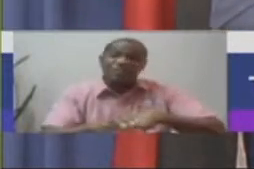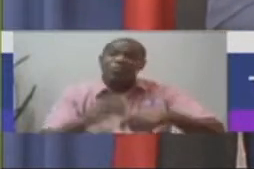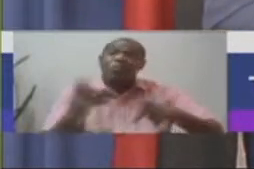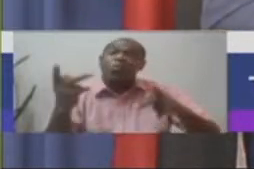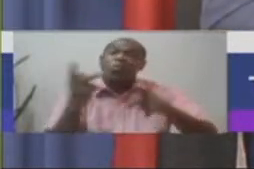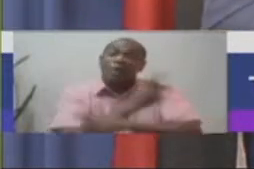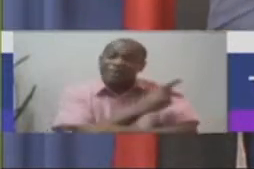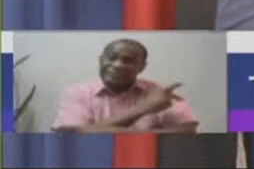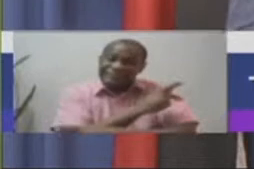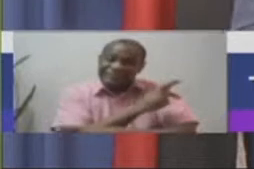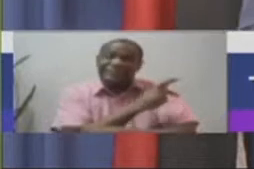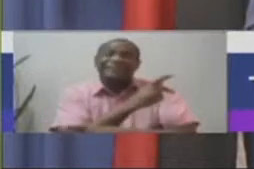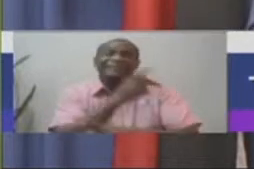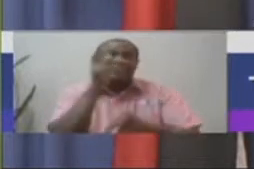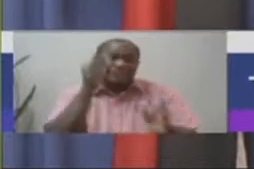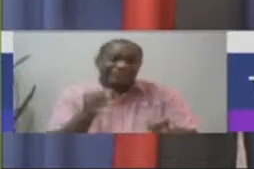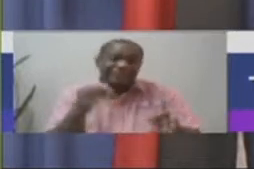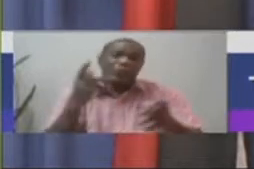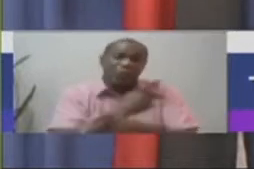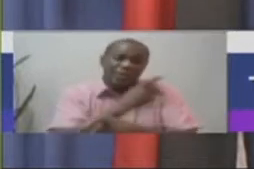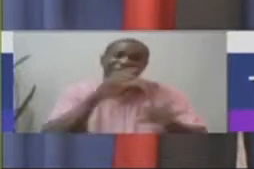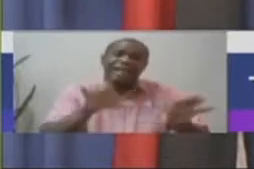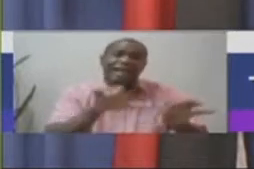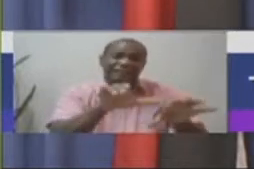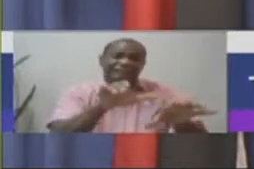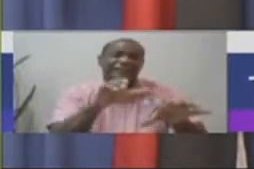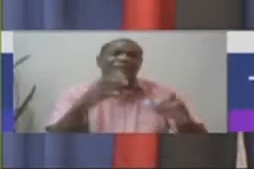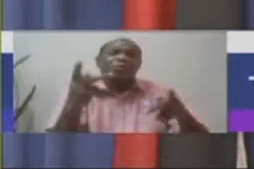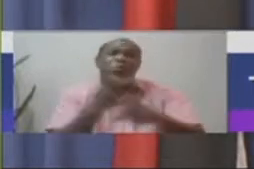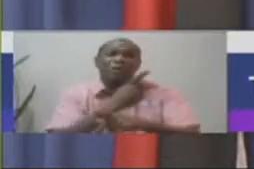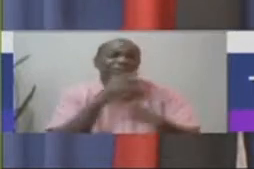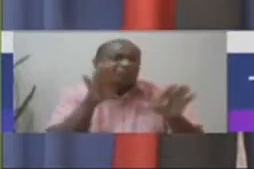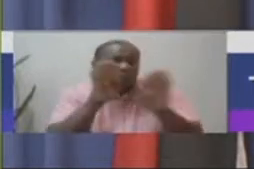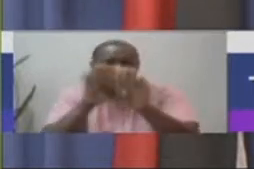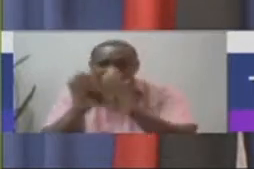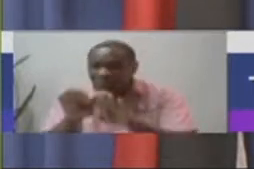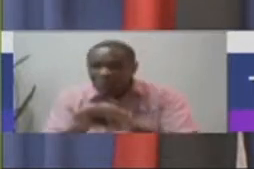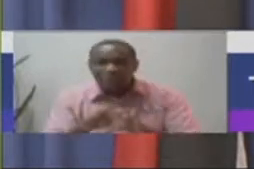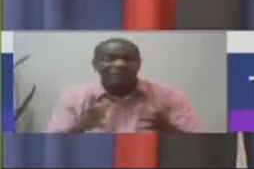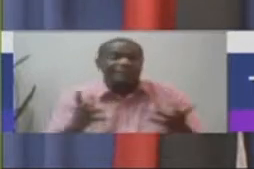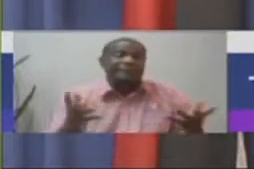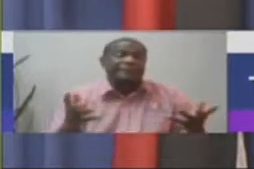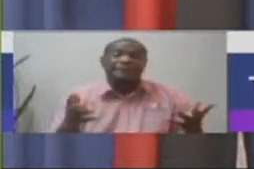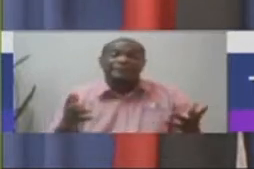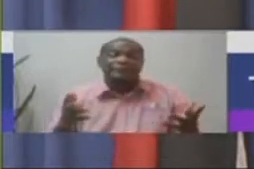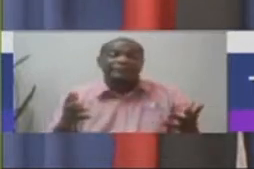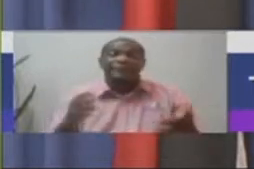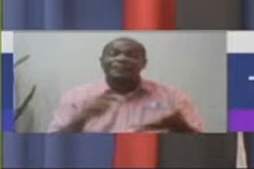now. So the government has to take a decision. Do we